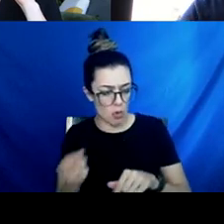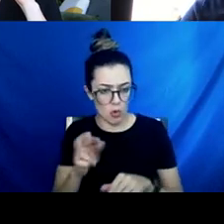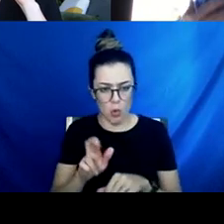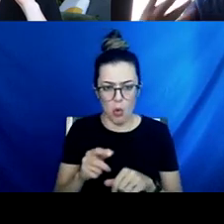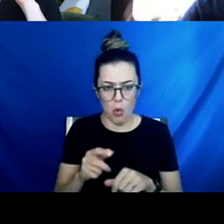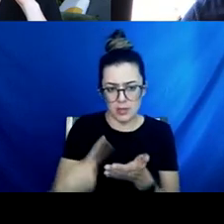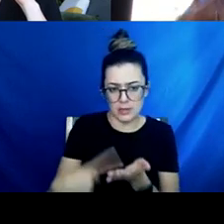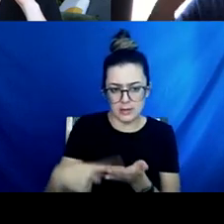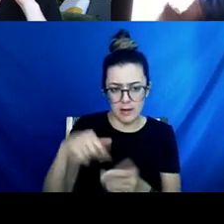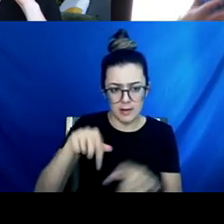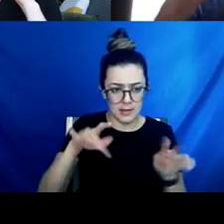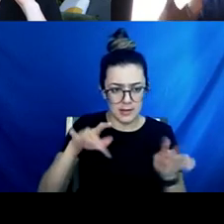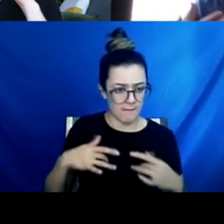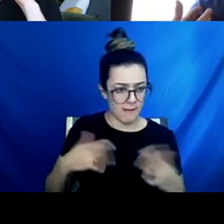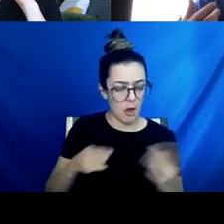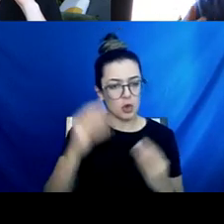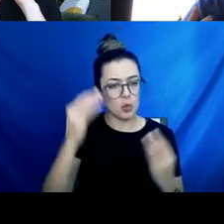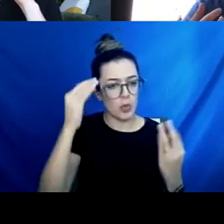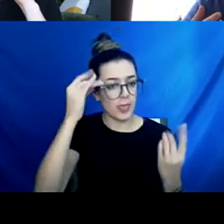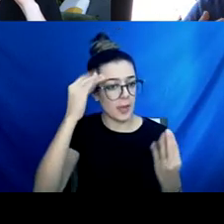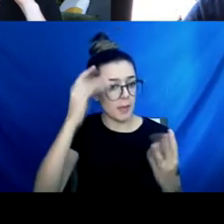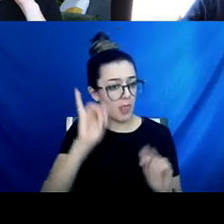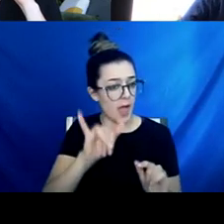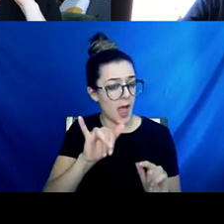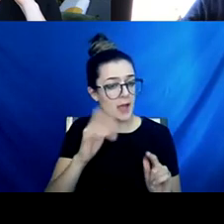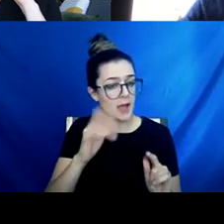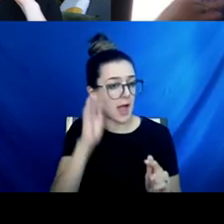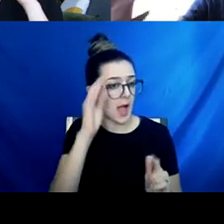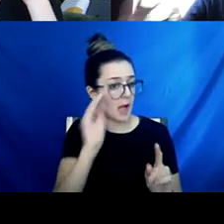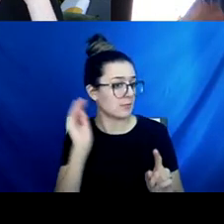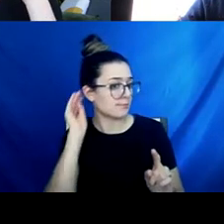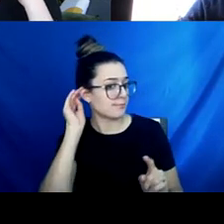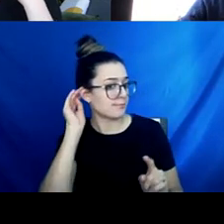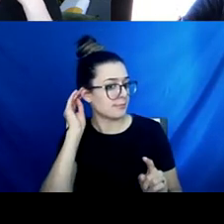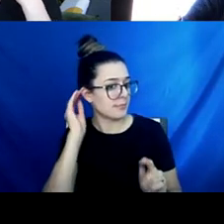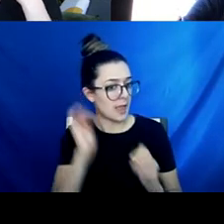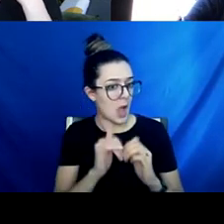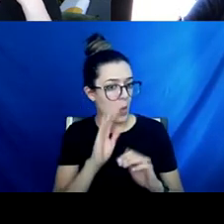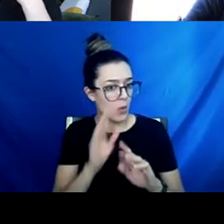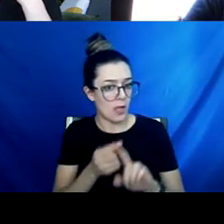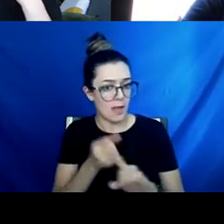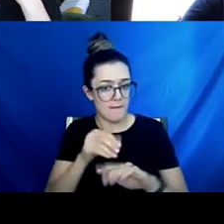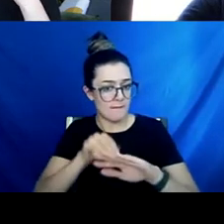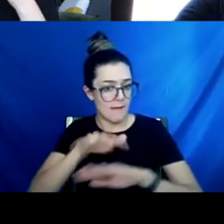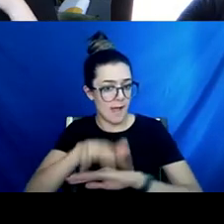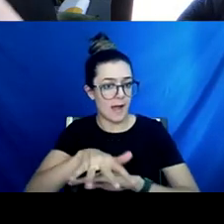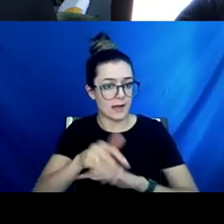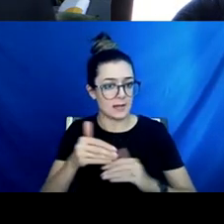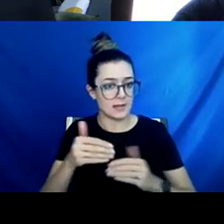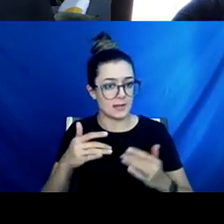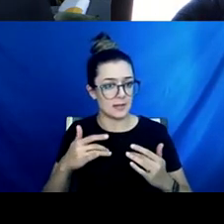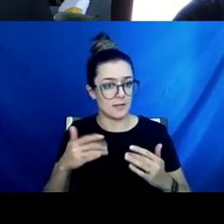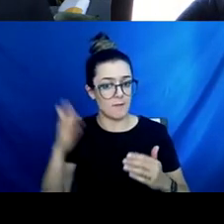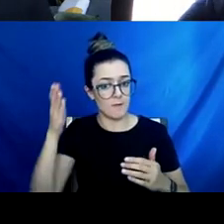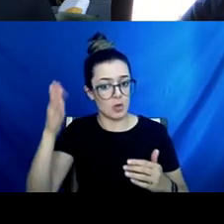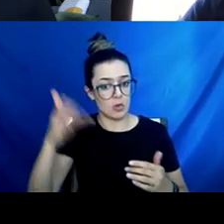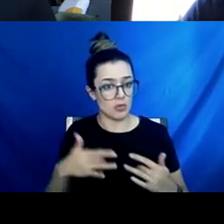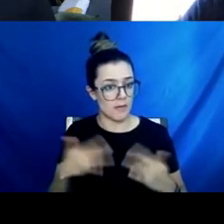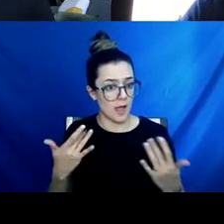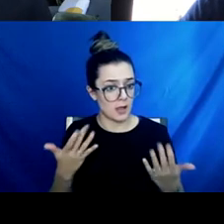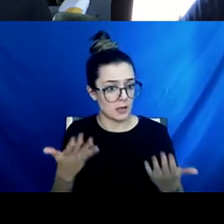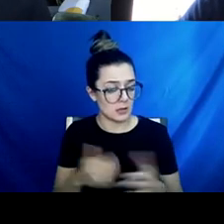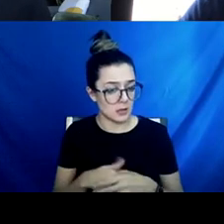journalists, experienced journalists don't keep their jobs. And it's not always that they're fired, it's that they're given great packages to move on because the companies can't